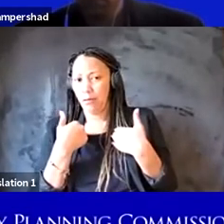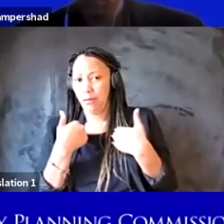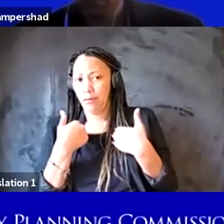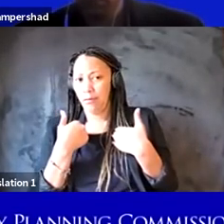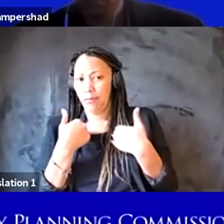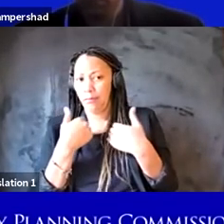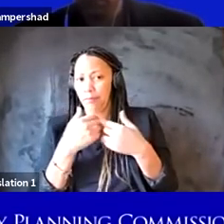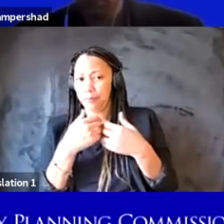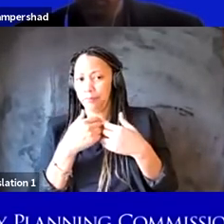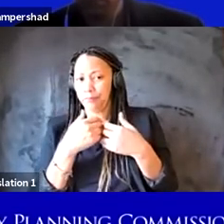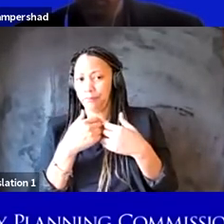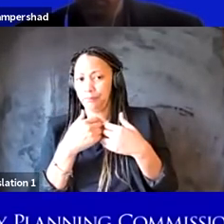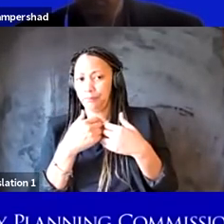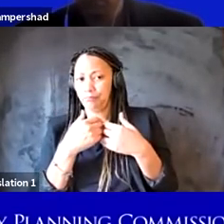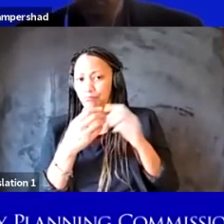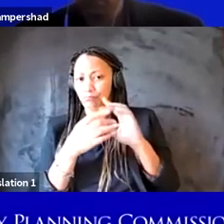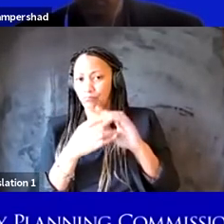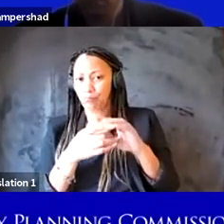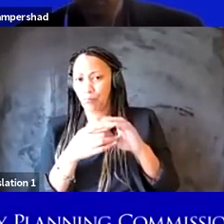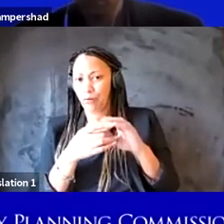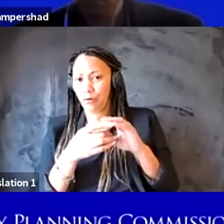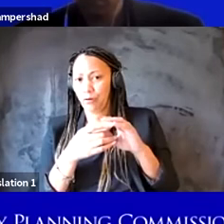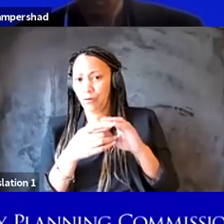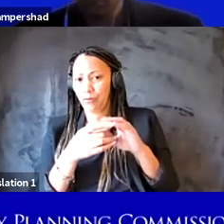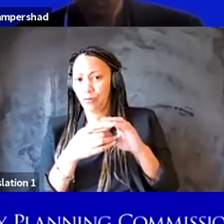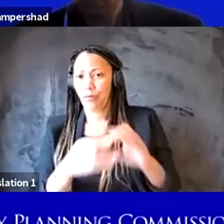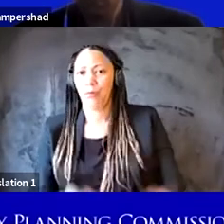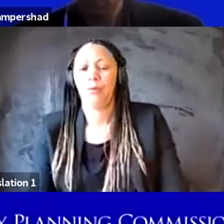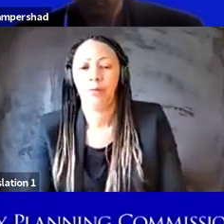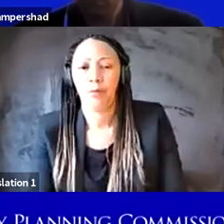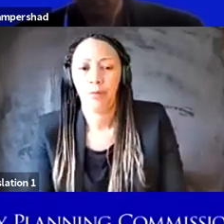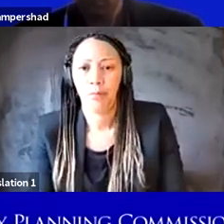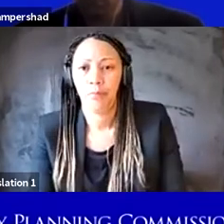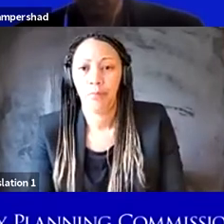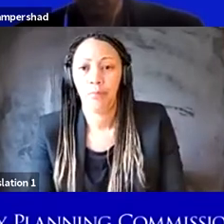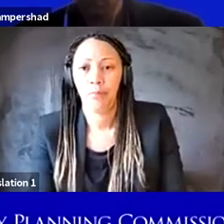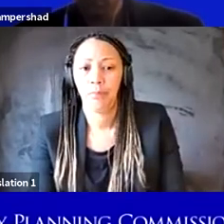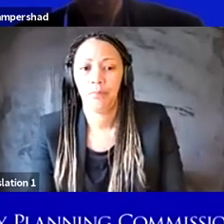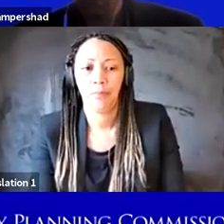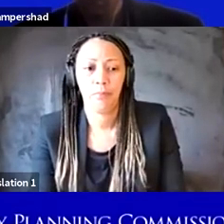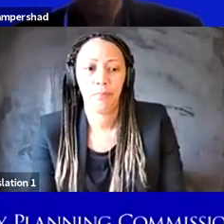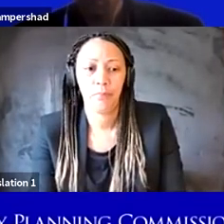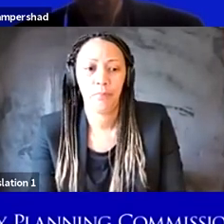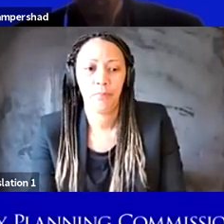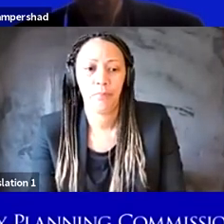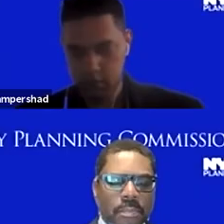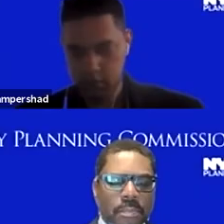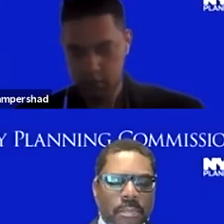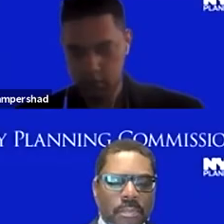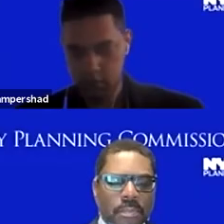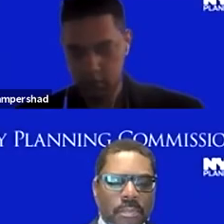top five easily in terms of the number of rezonings and MIH units, I would think between